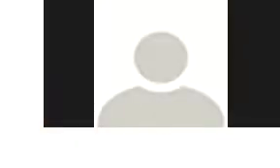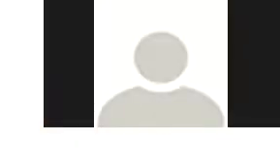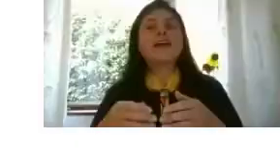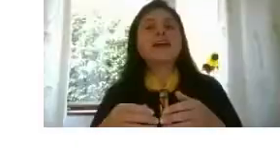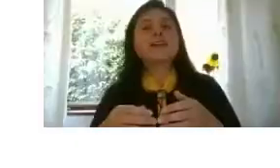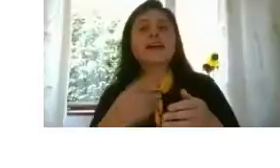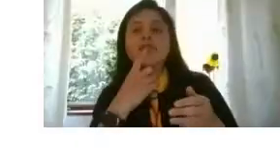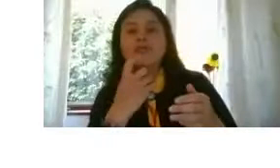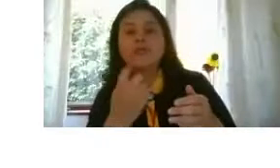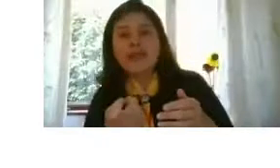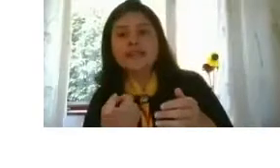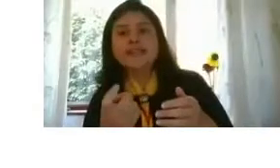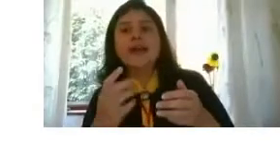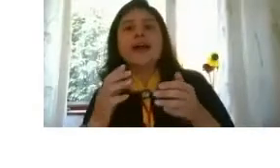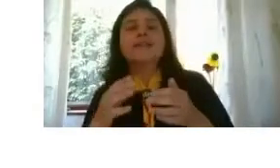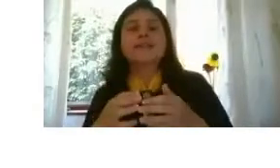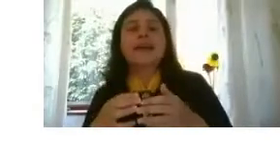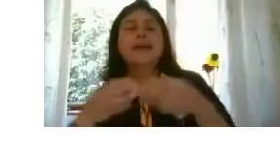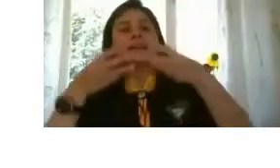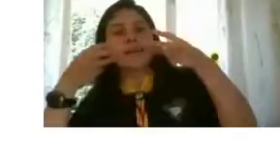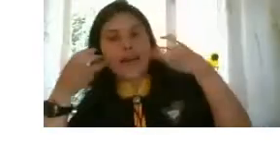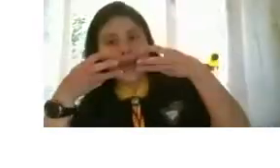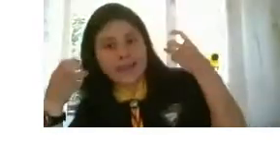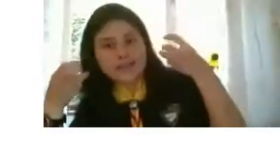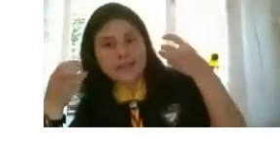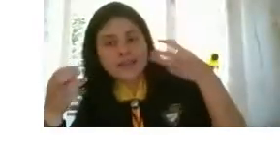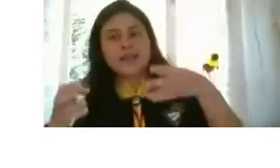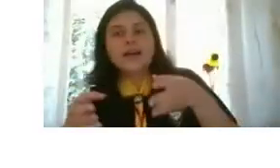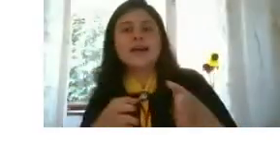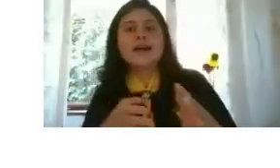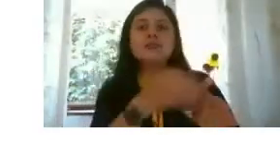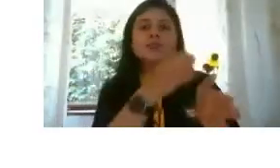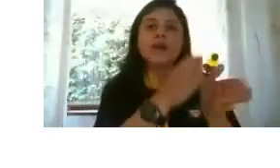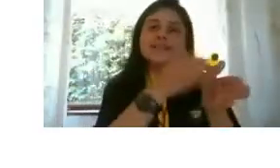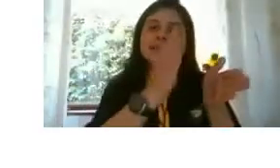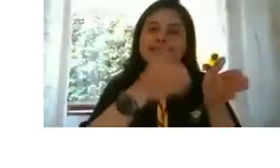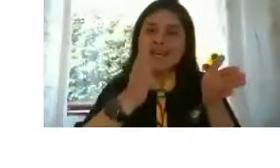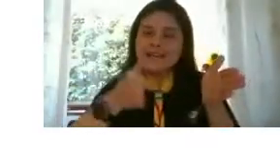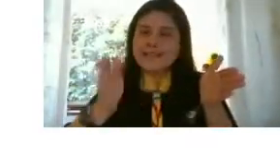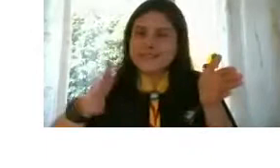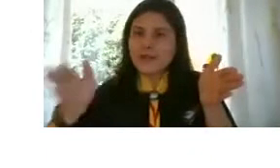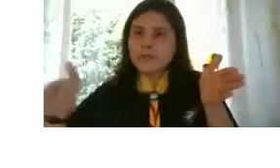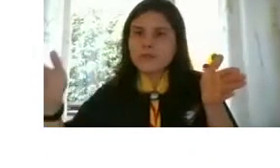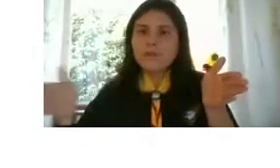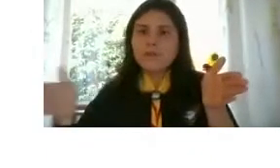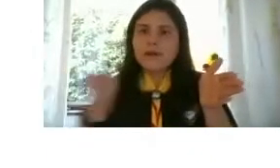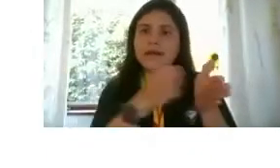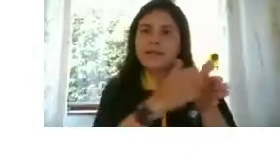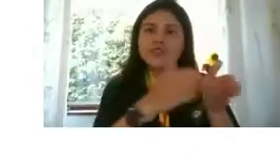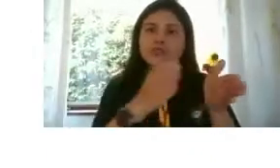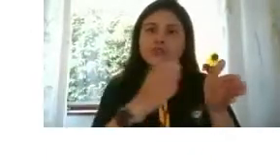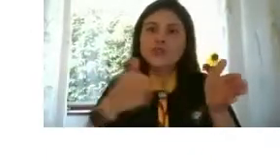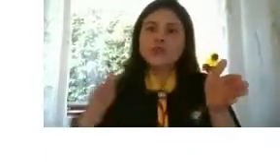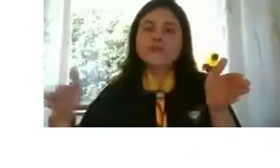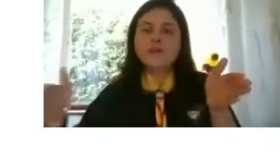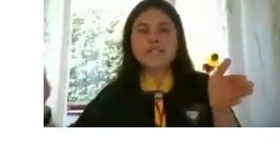and then red, and then cat. So it's exactly the same grammar as